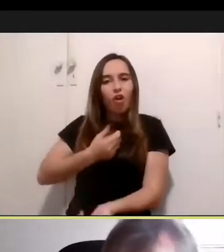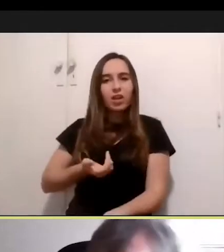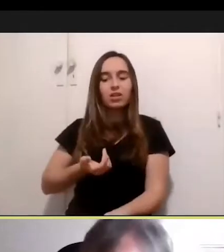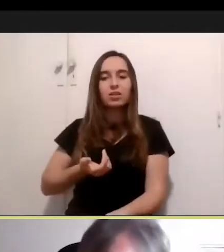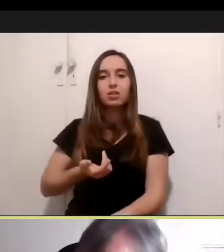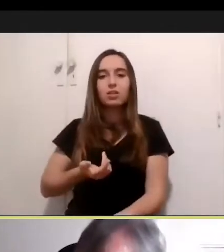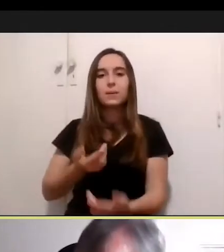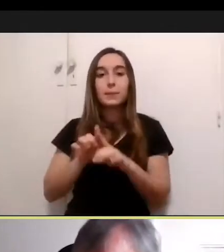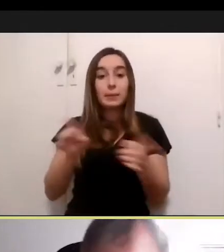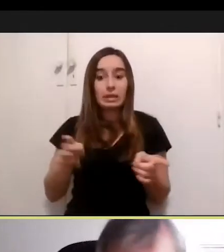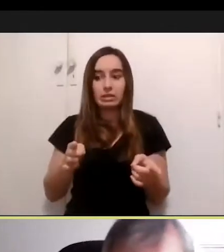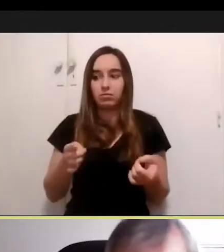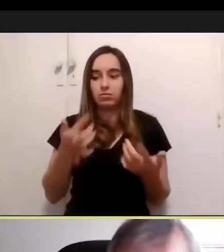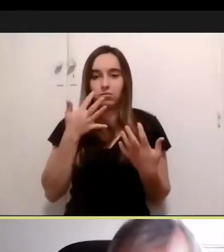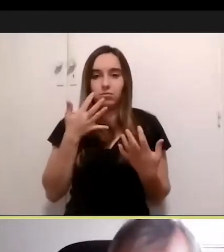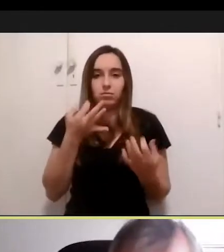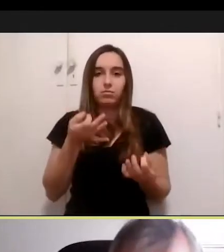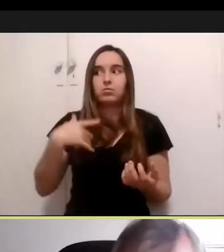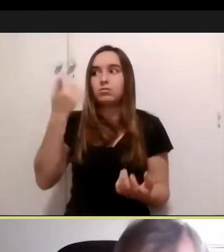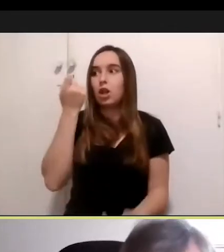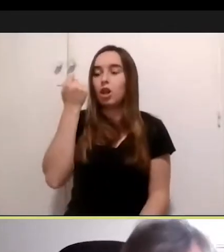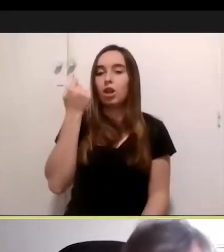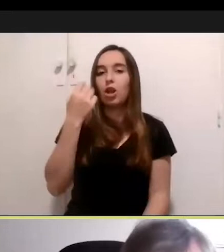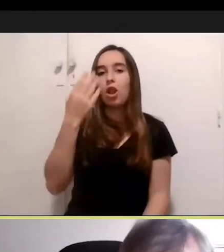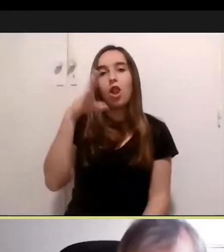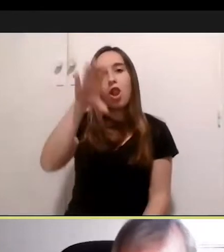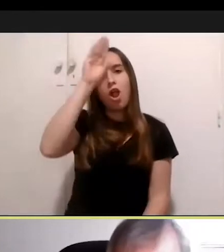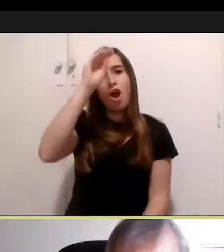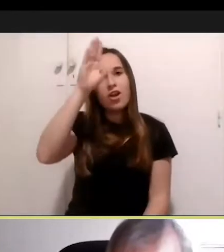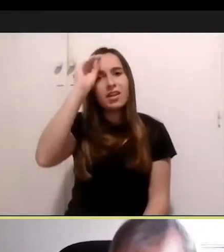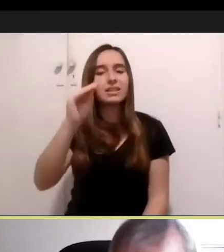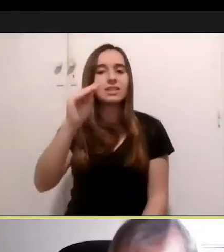learning disability or whatever has capacity.